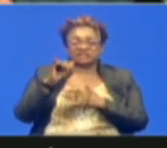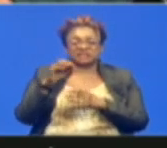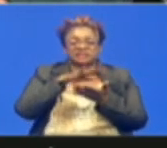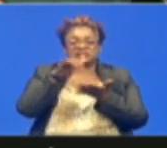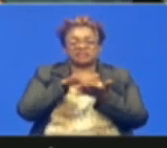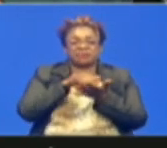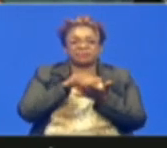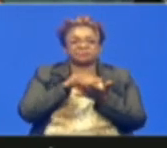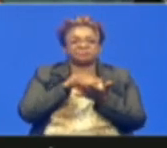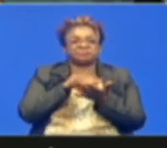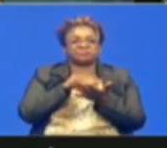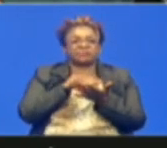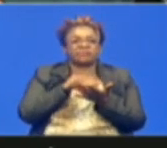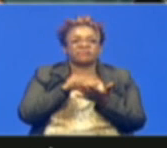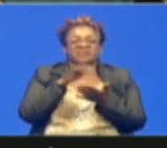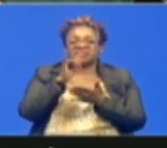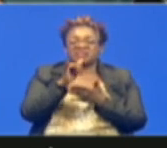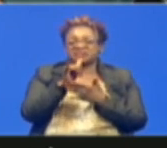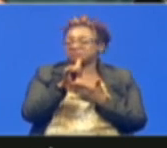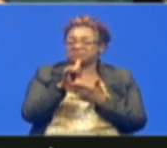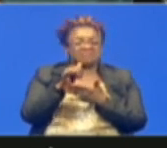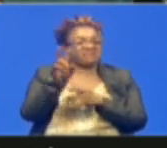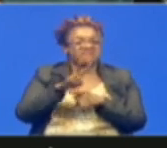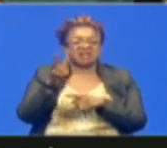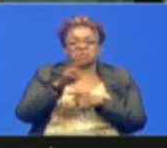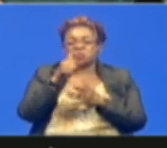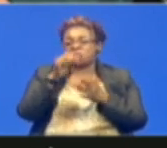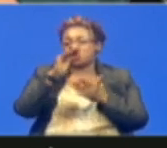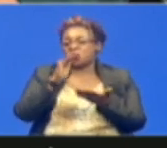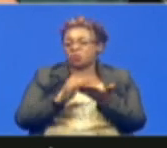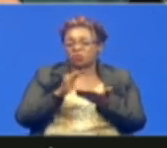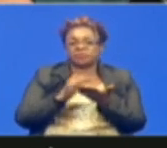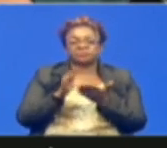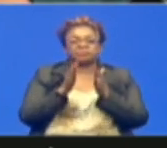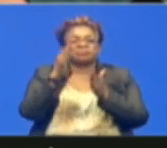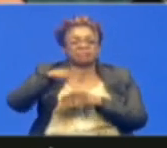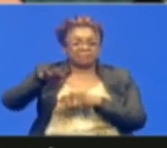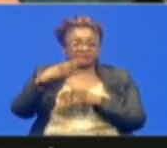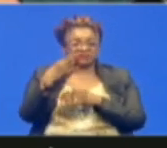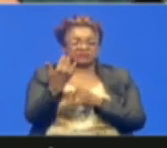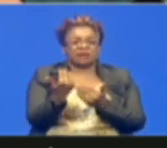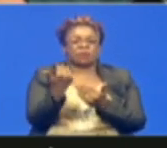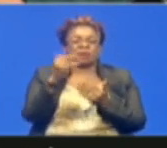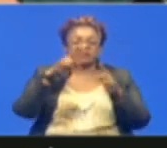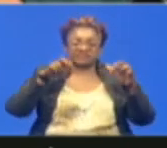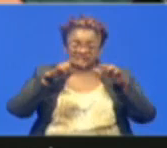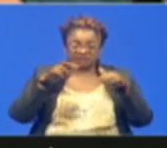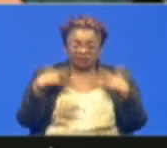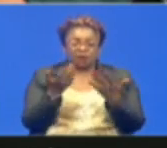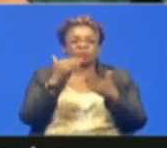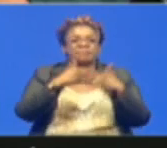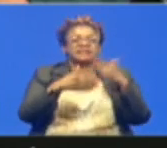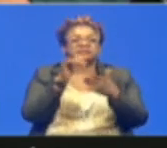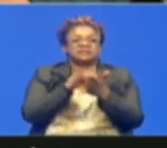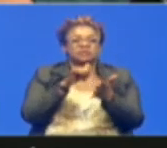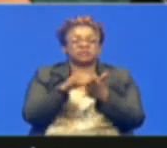houses it, had been undervalued in 2013. Parliament's Public Accounts Committee has been investigating how the building that was valued